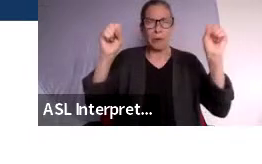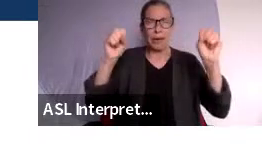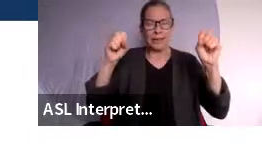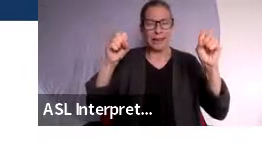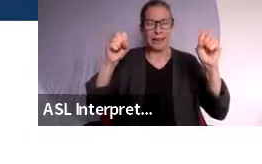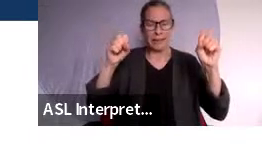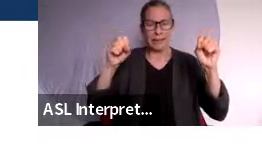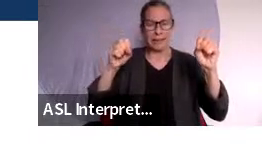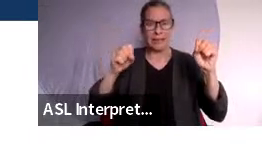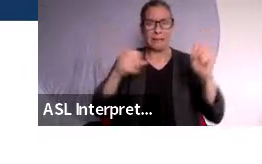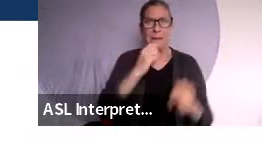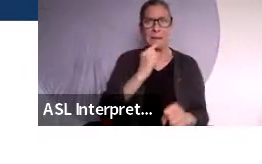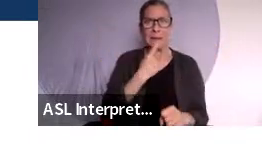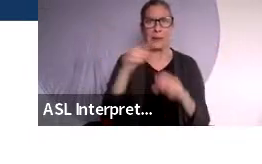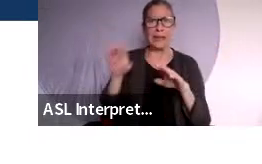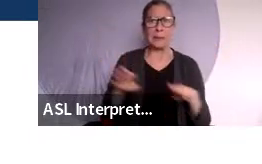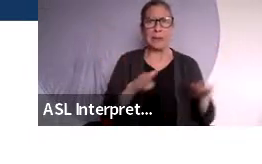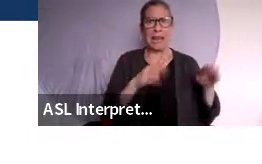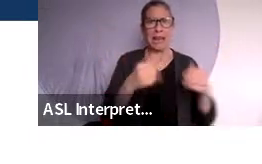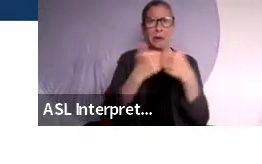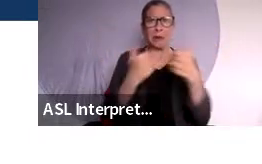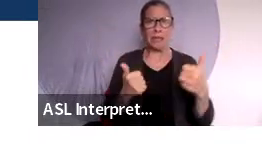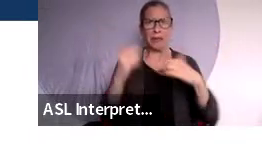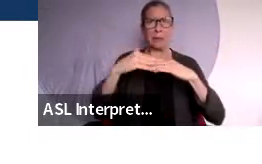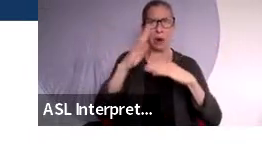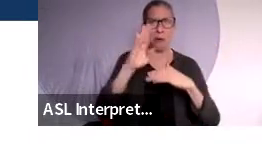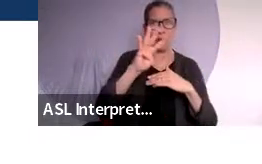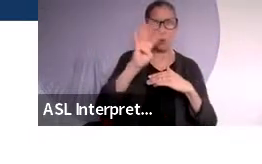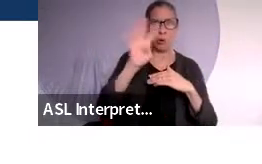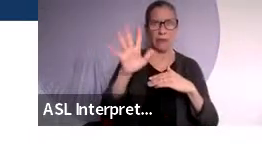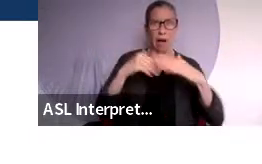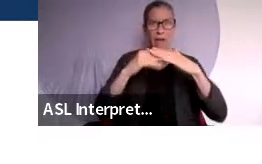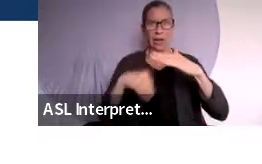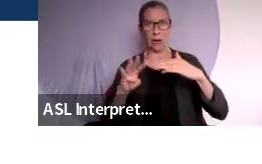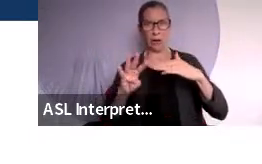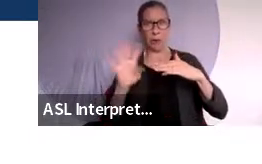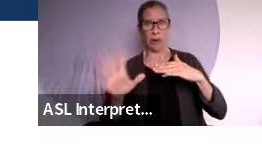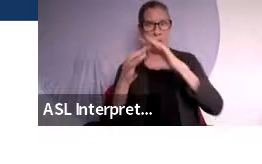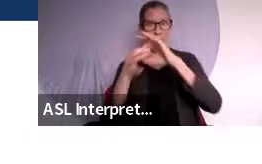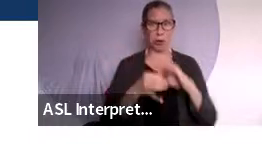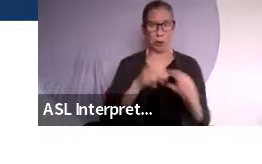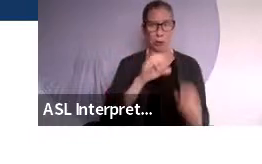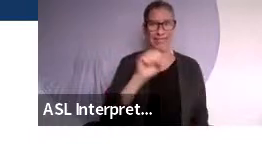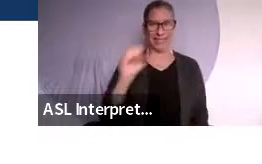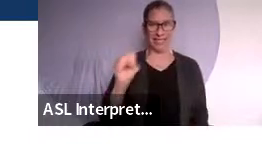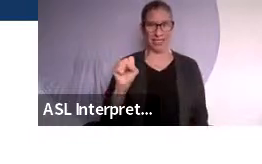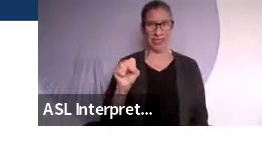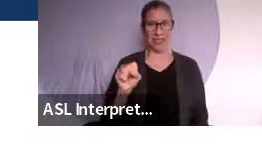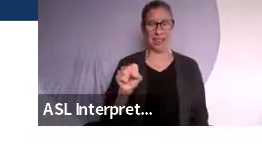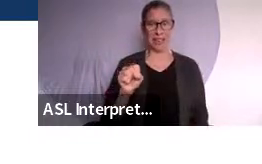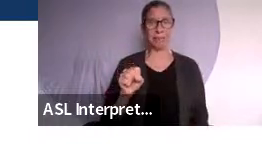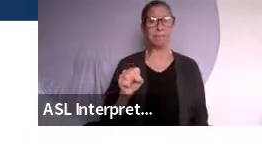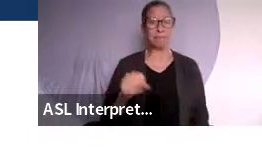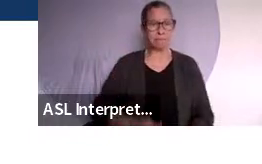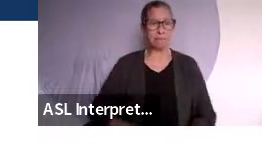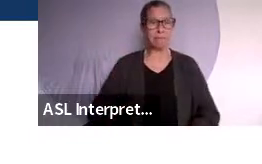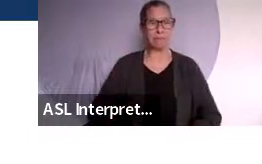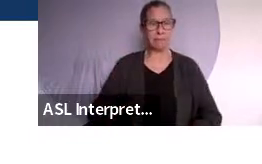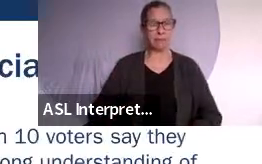serious behavioral differences between those two groups, especially as it relates to Social Security, as we will see. Next slide, please.